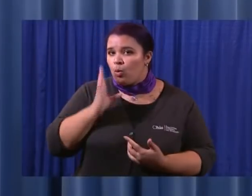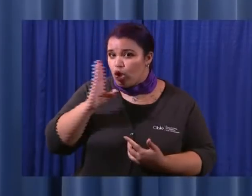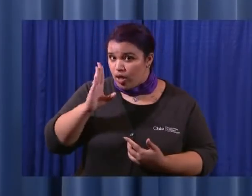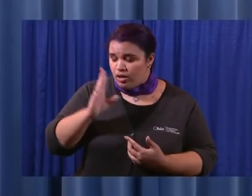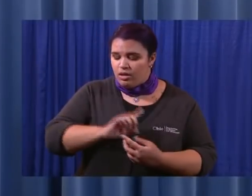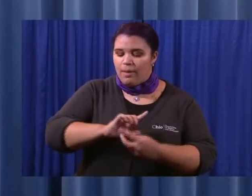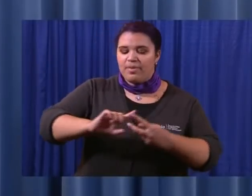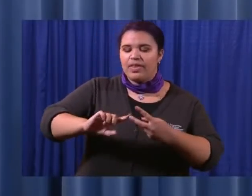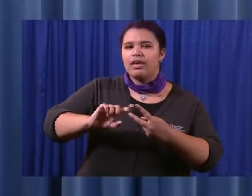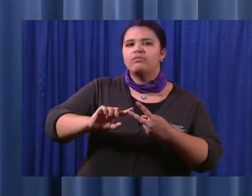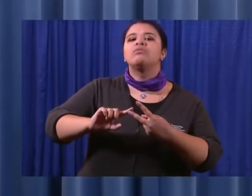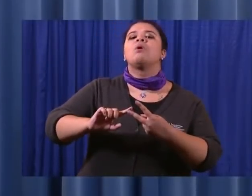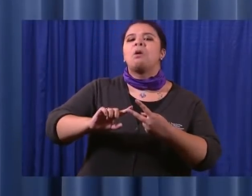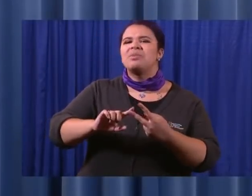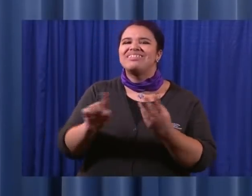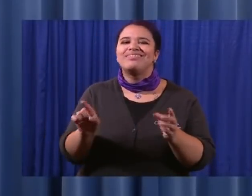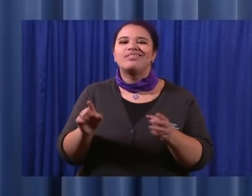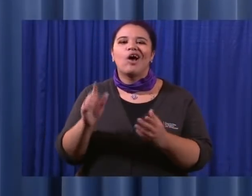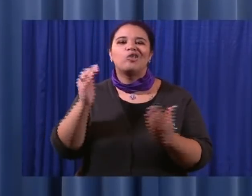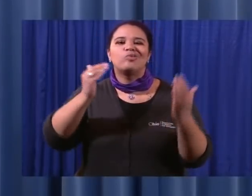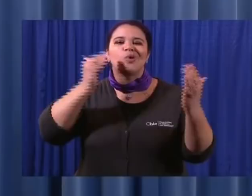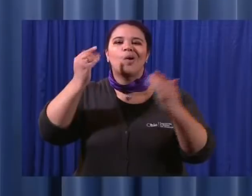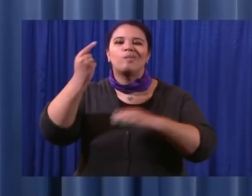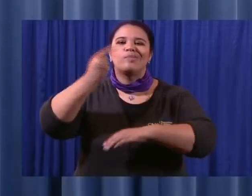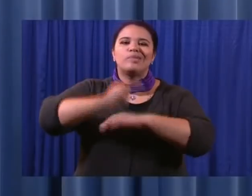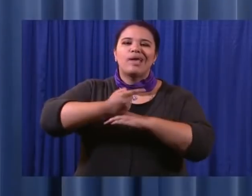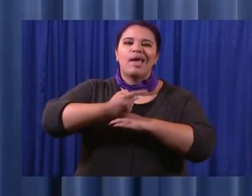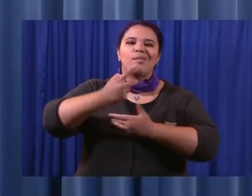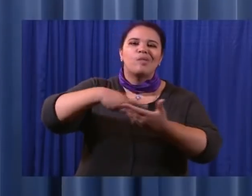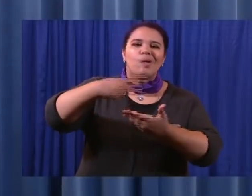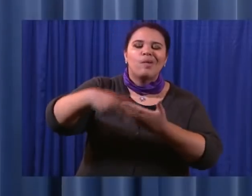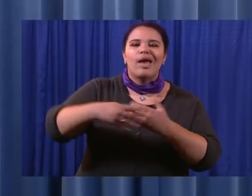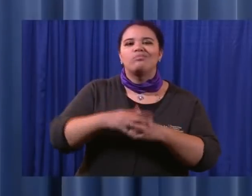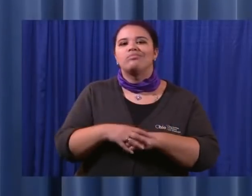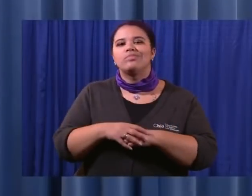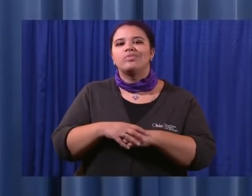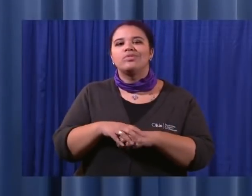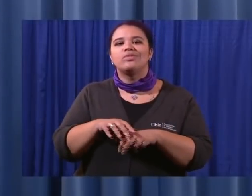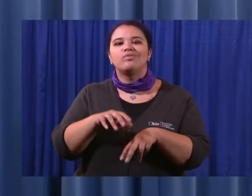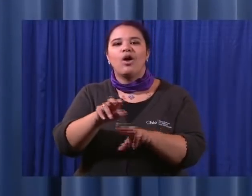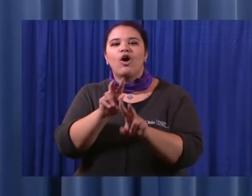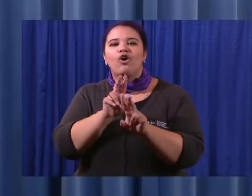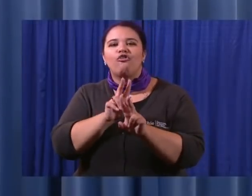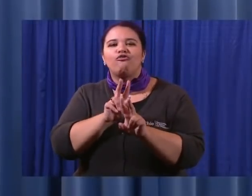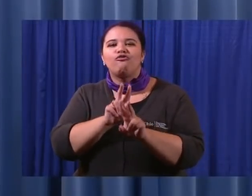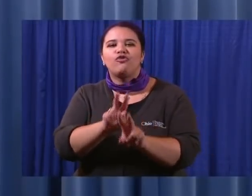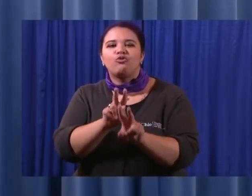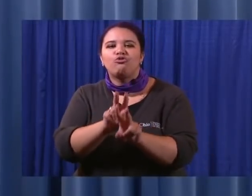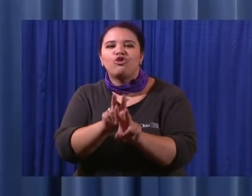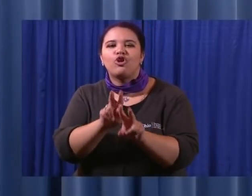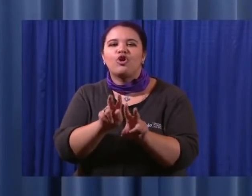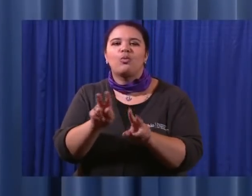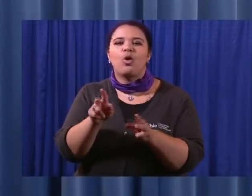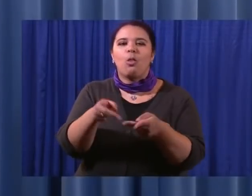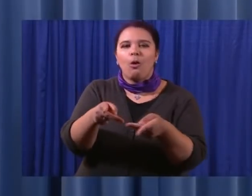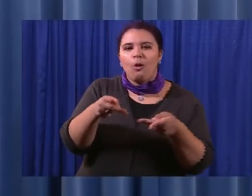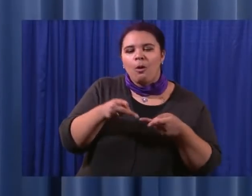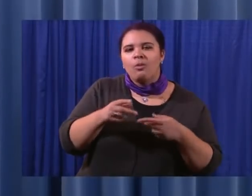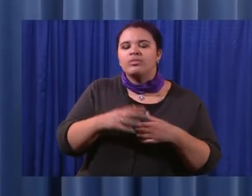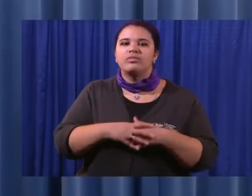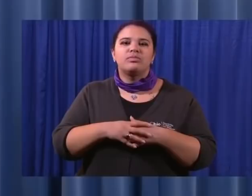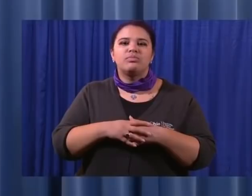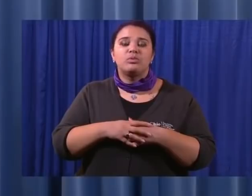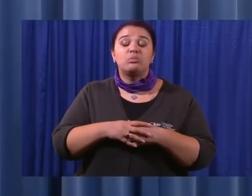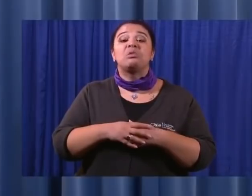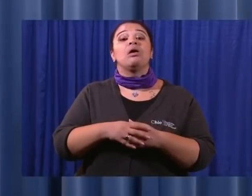but things like adult day programs, funeral homes, larger gatherings. Would it be fair to say that guidance on all of